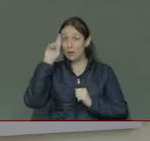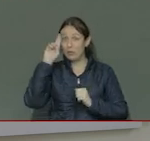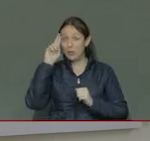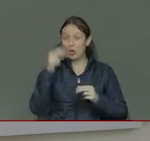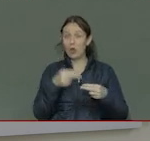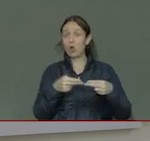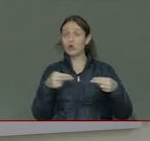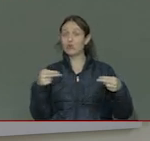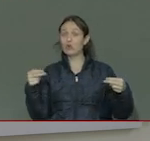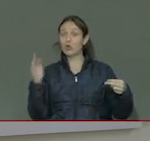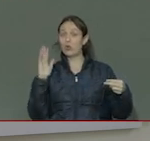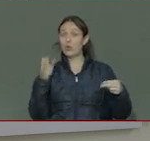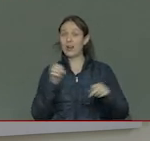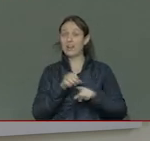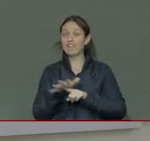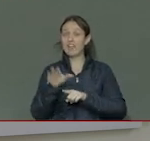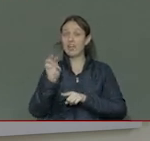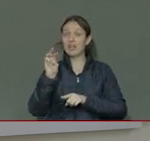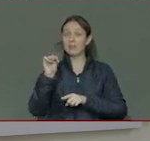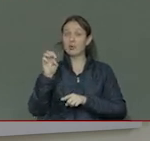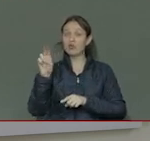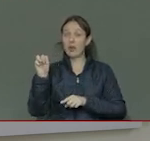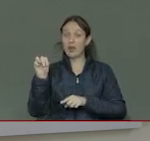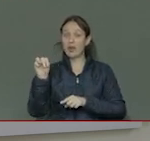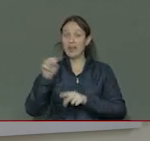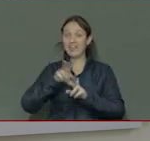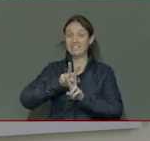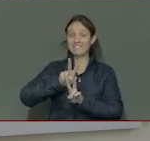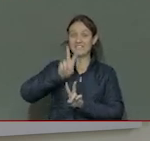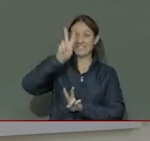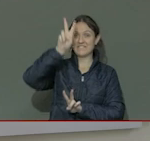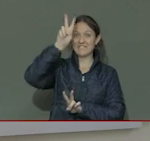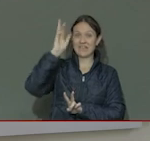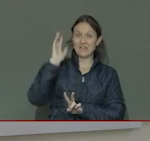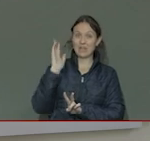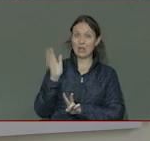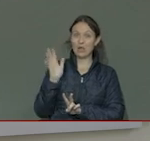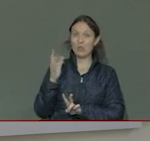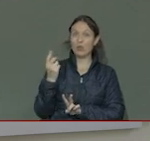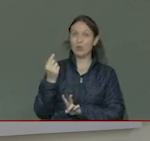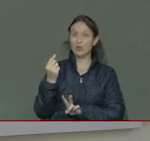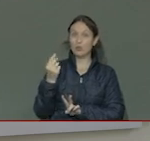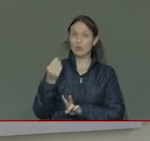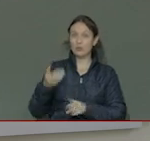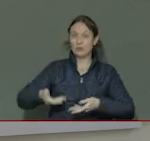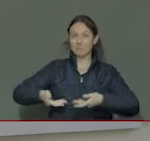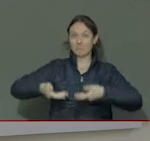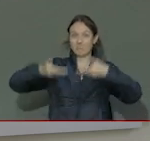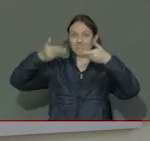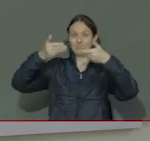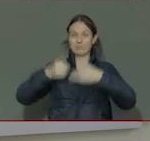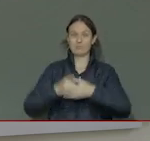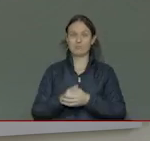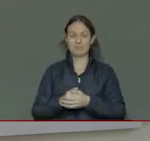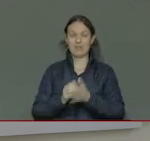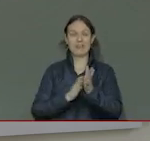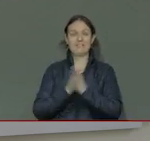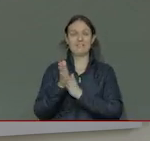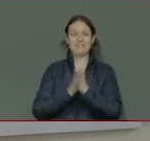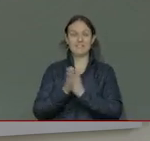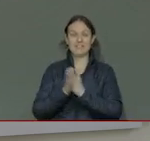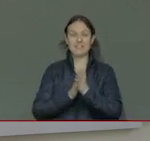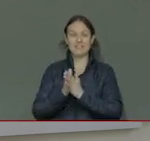the motion, a vertical component lifts it from the surface. A frictional force